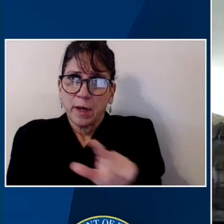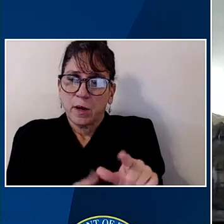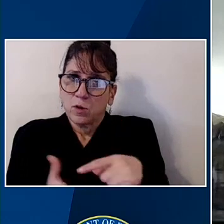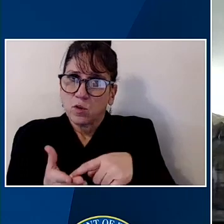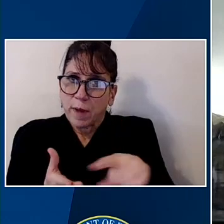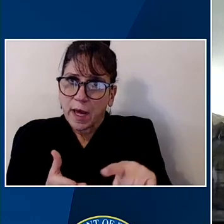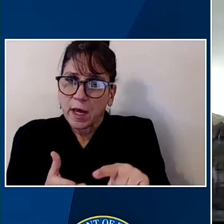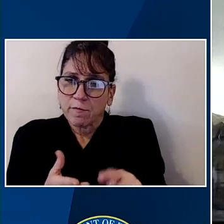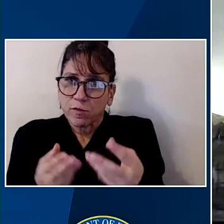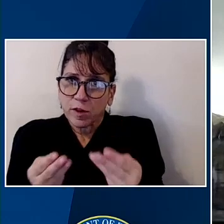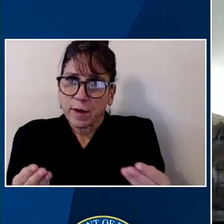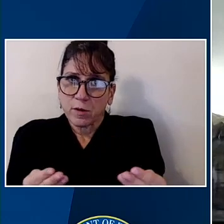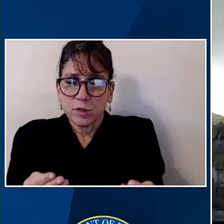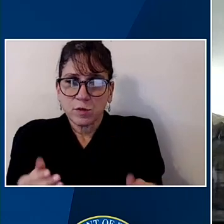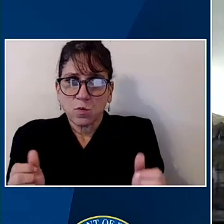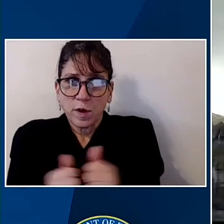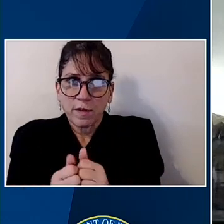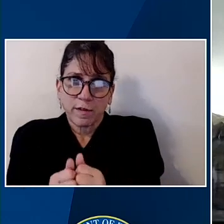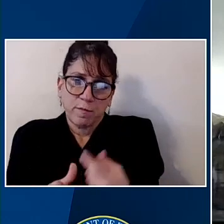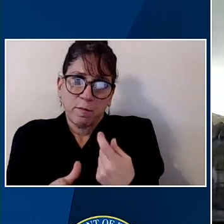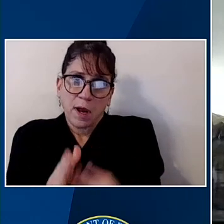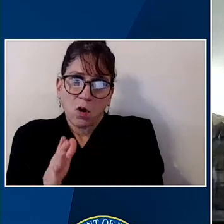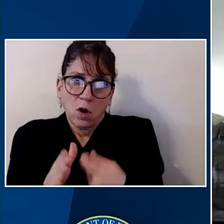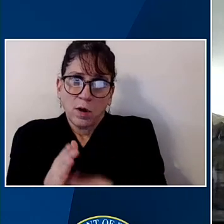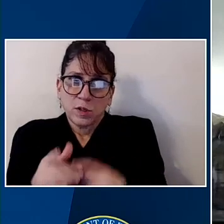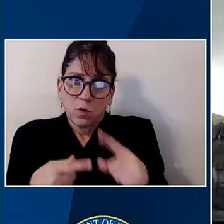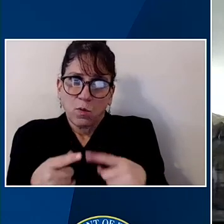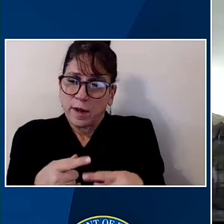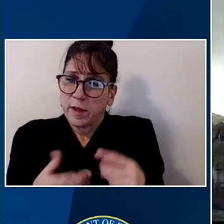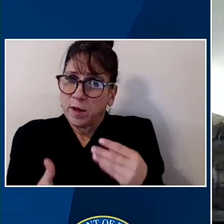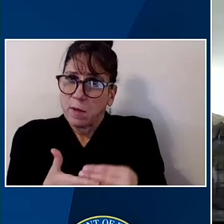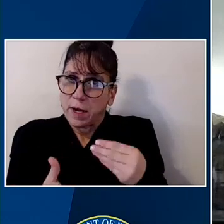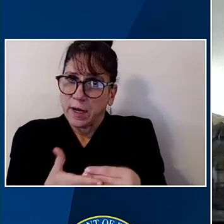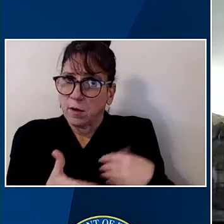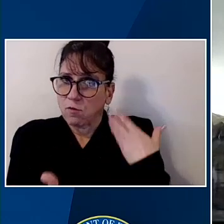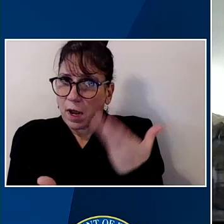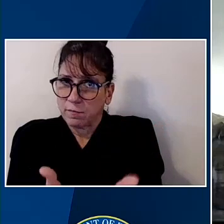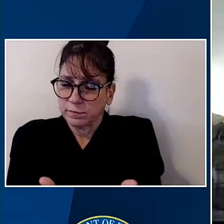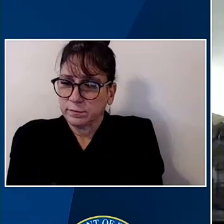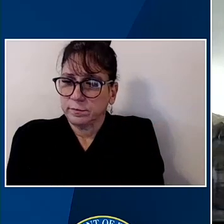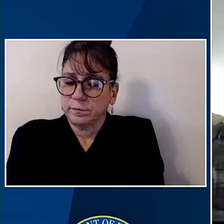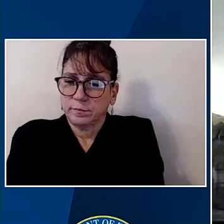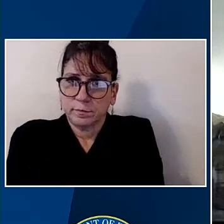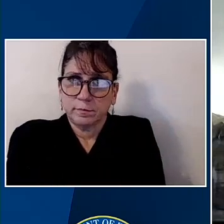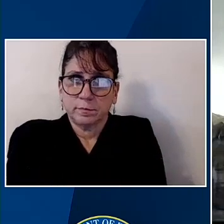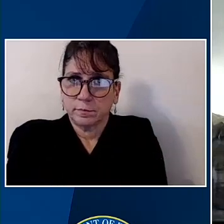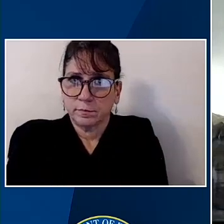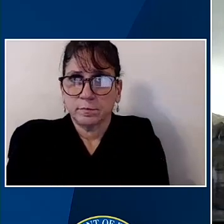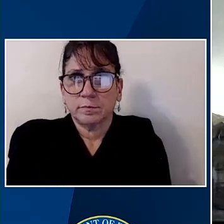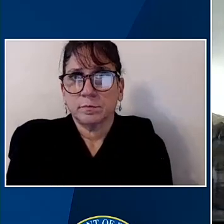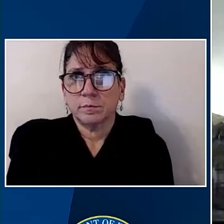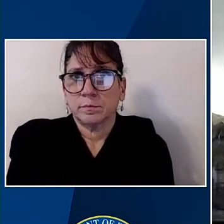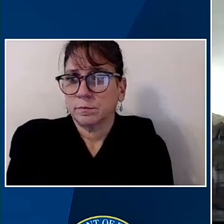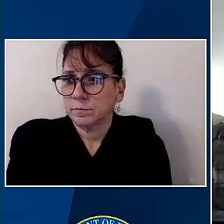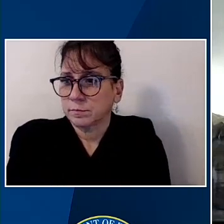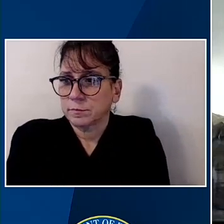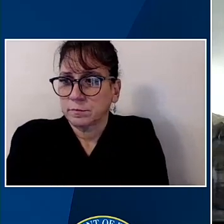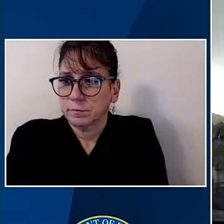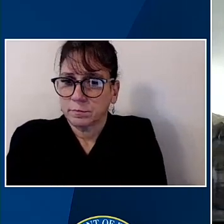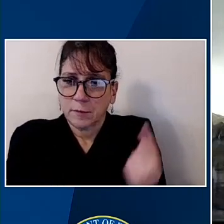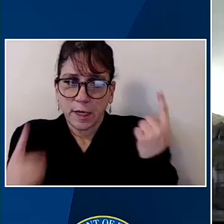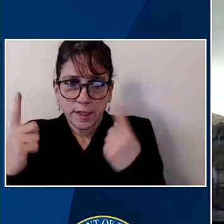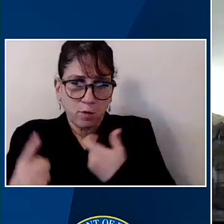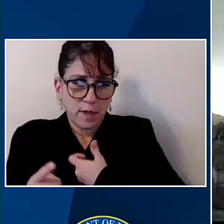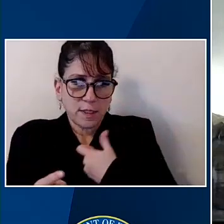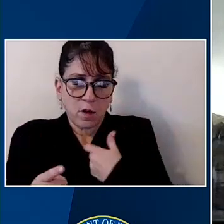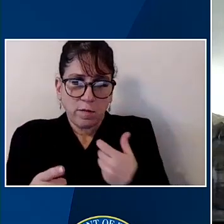materials along with my tuition fees once my reimbursement came in. I consider myself a lifelong learner.